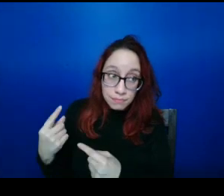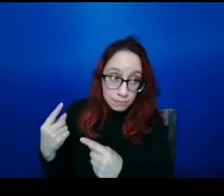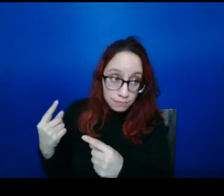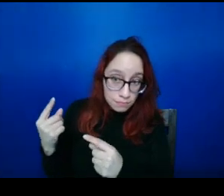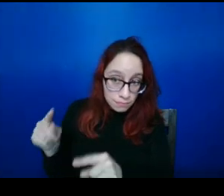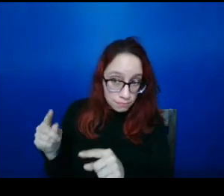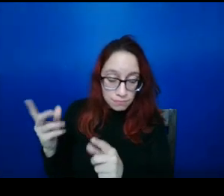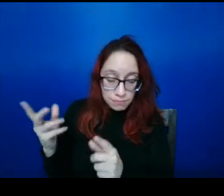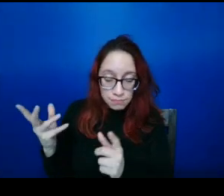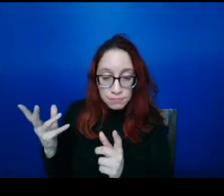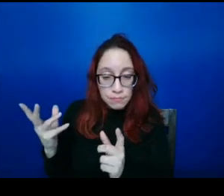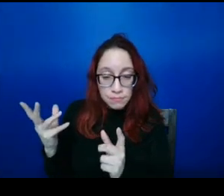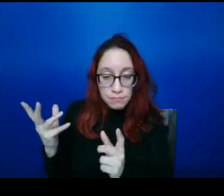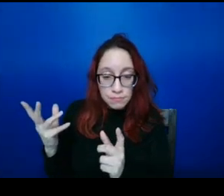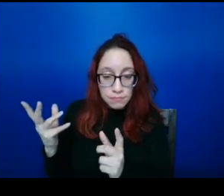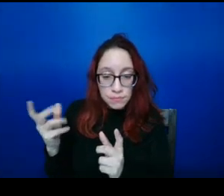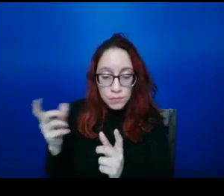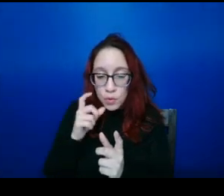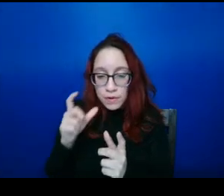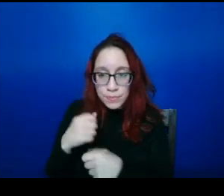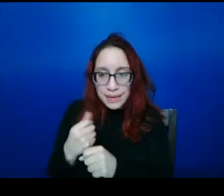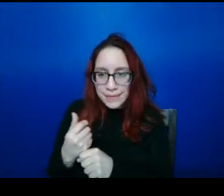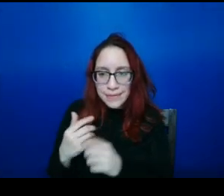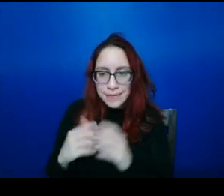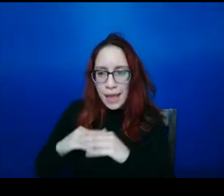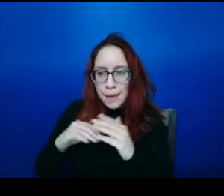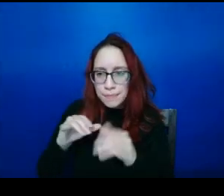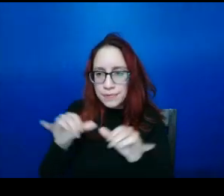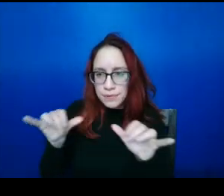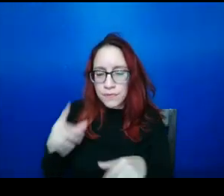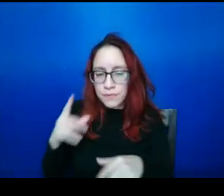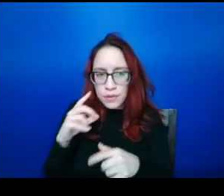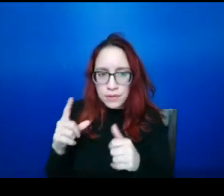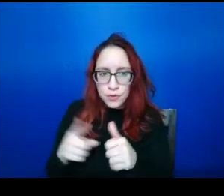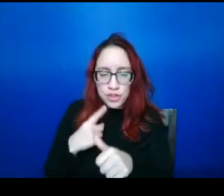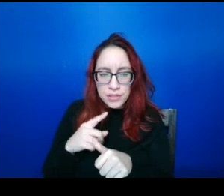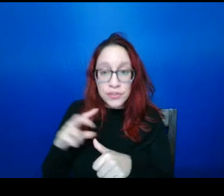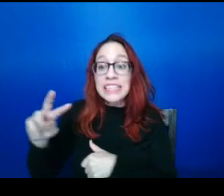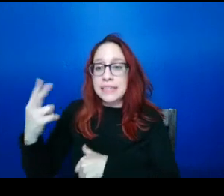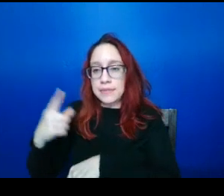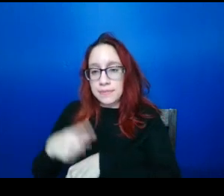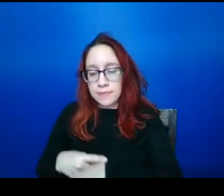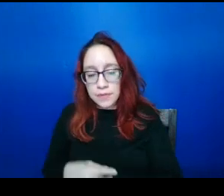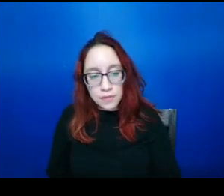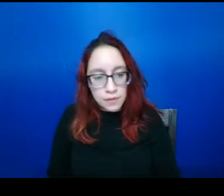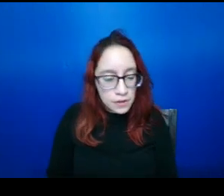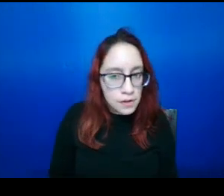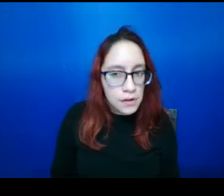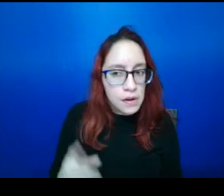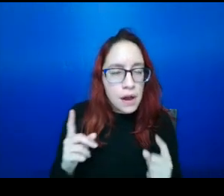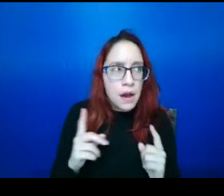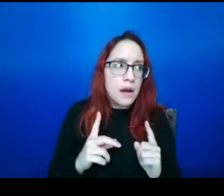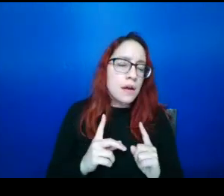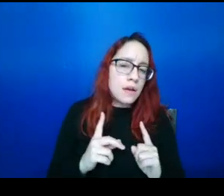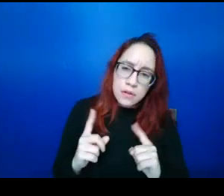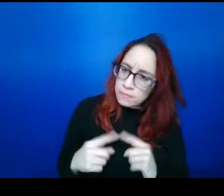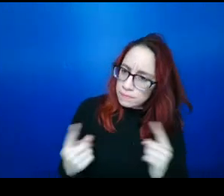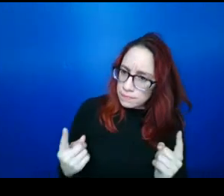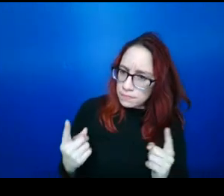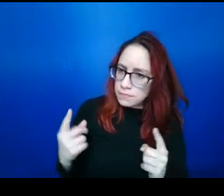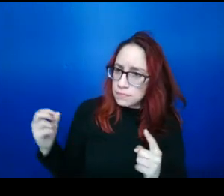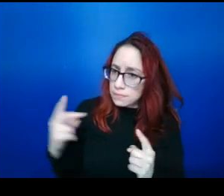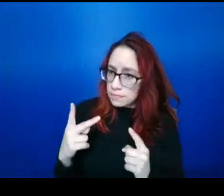we wouldn't have to create some sort of cap system for that round, the second round. Alternatively, we could always come